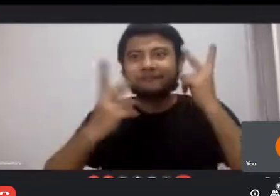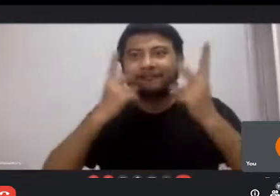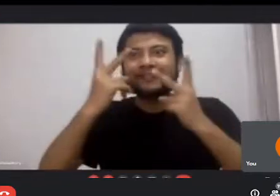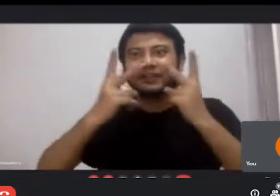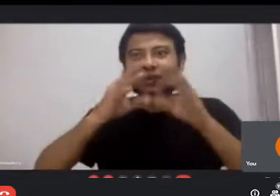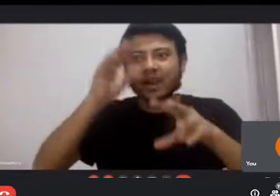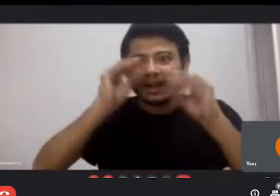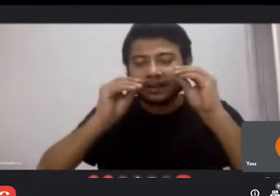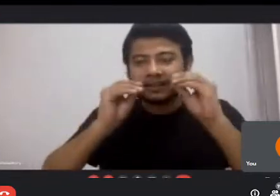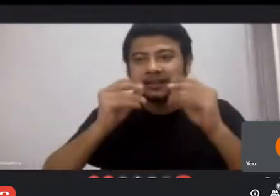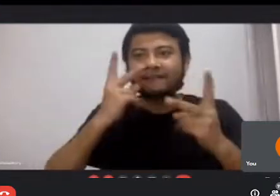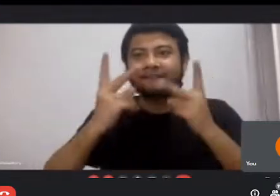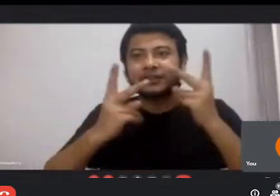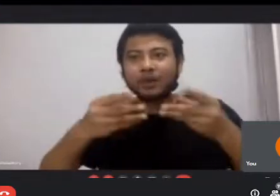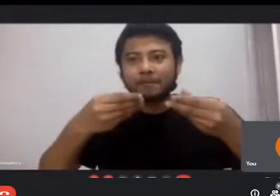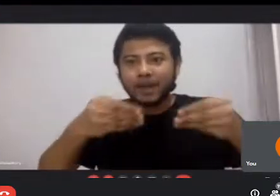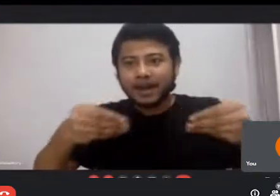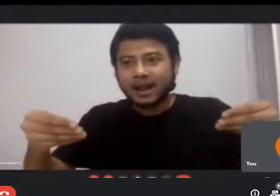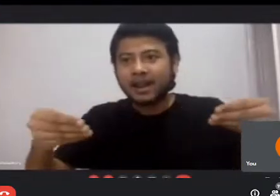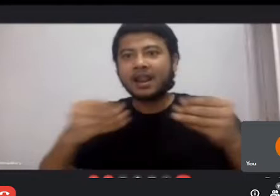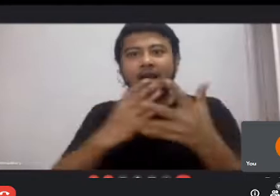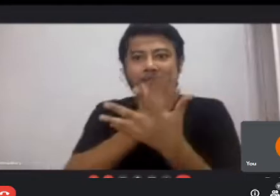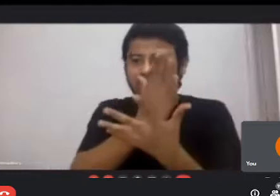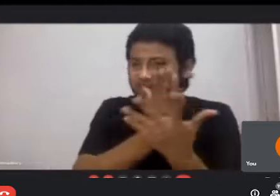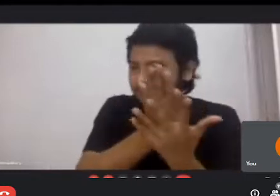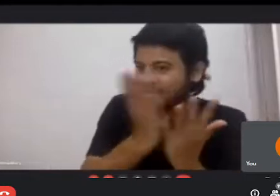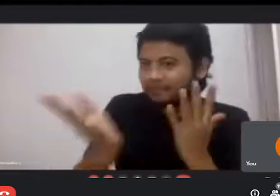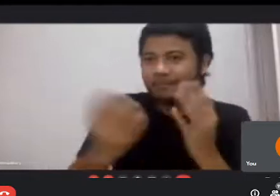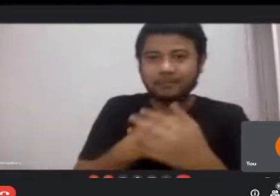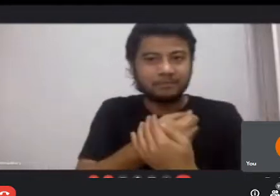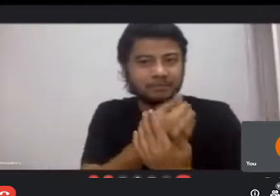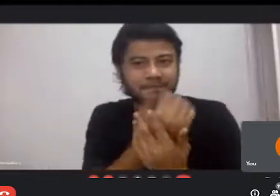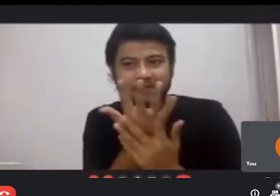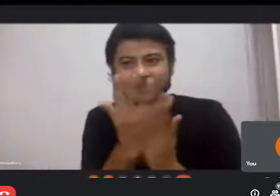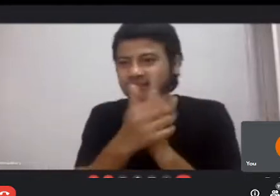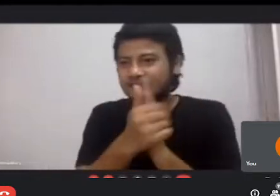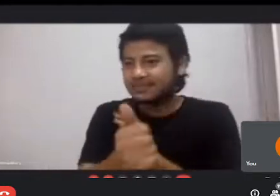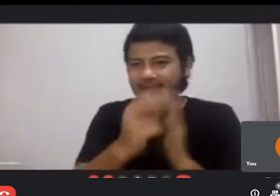different types of skills development. This is quite useful.